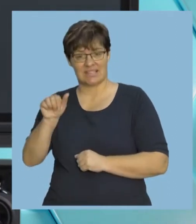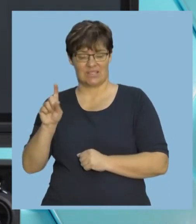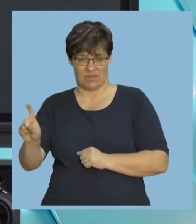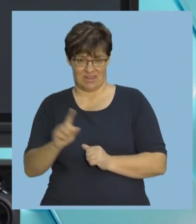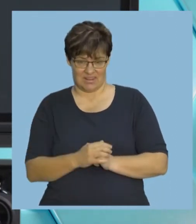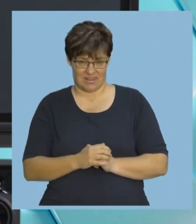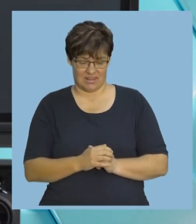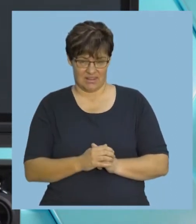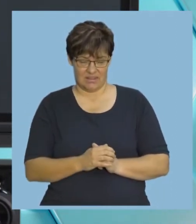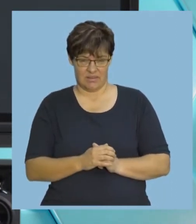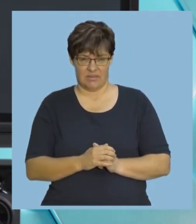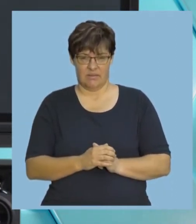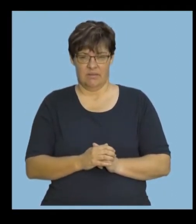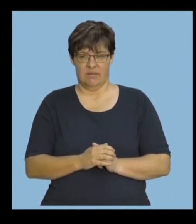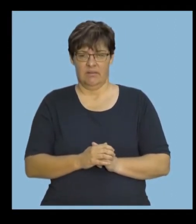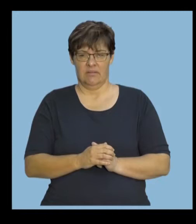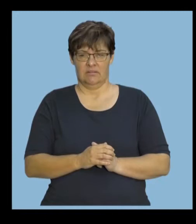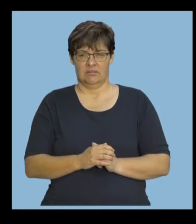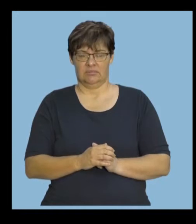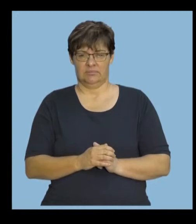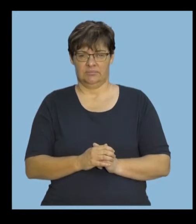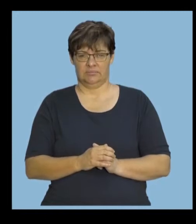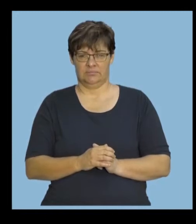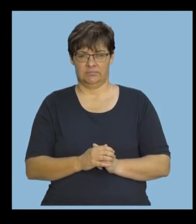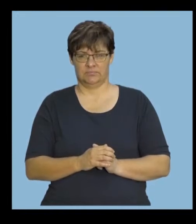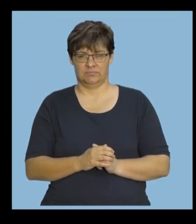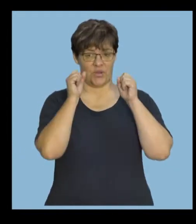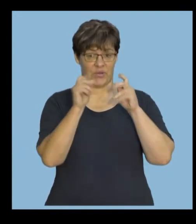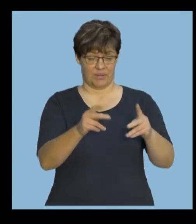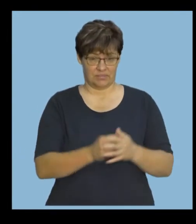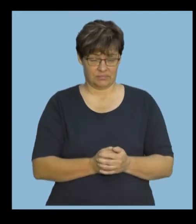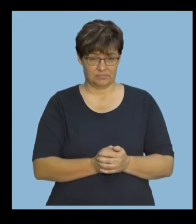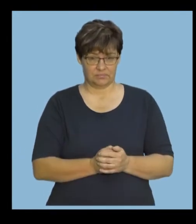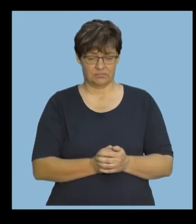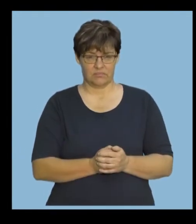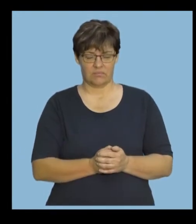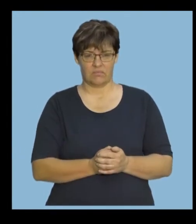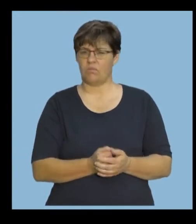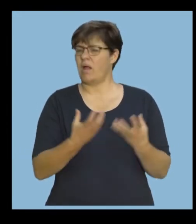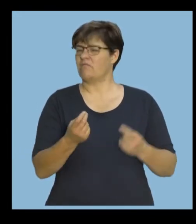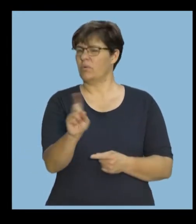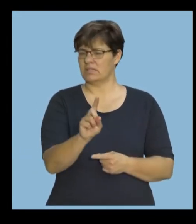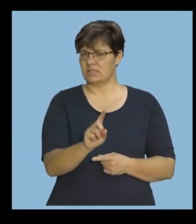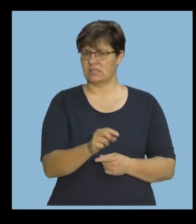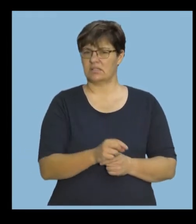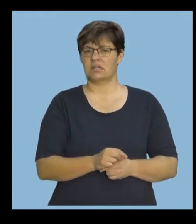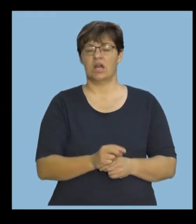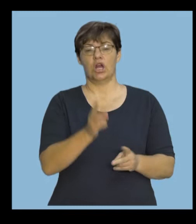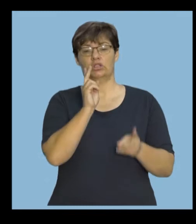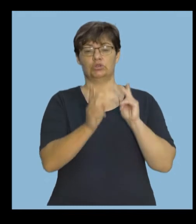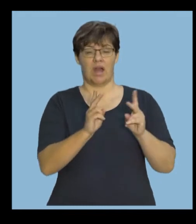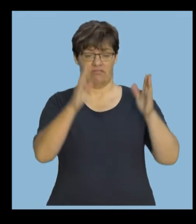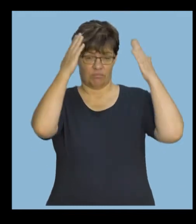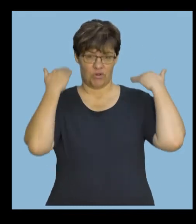61. Okay. So let's look at this. So, okay, so what we have here, we have